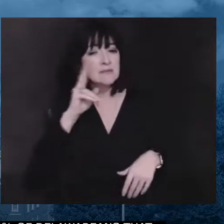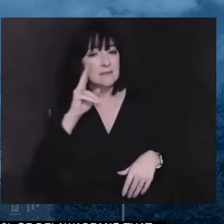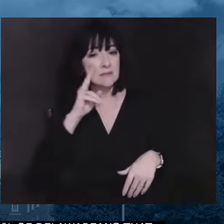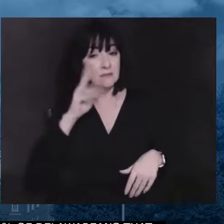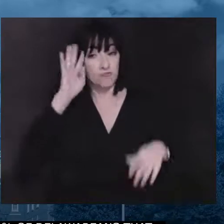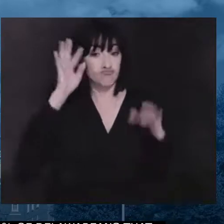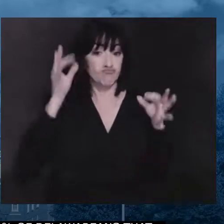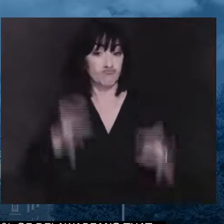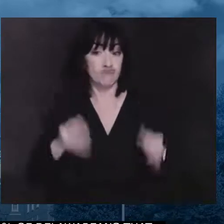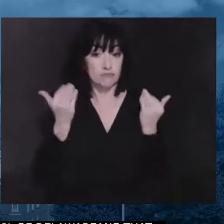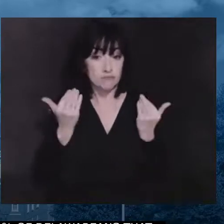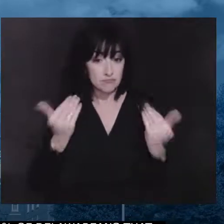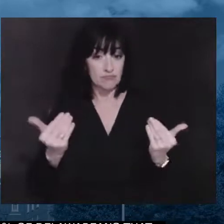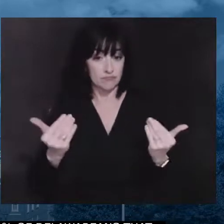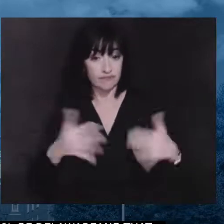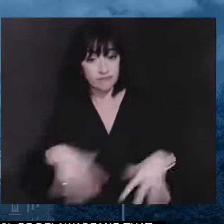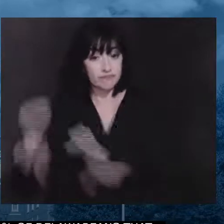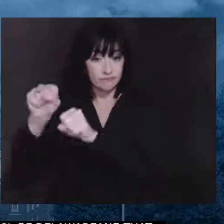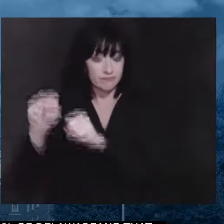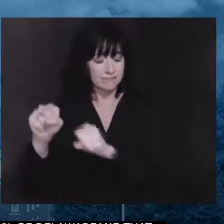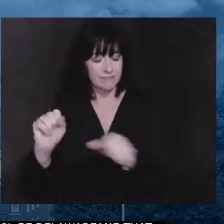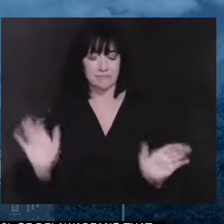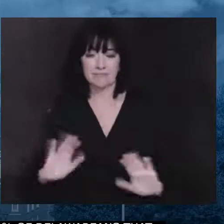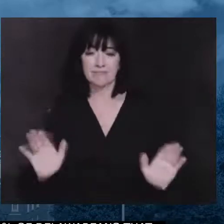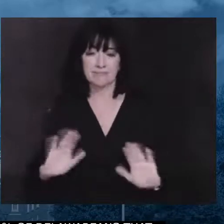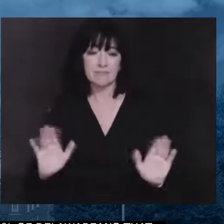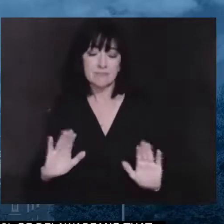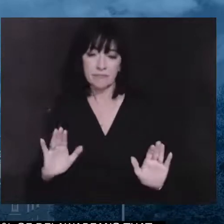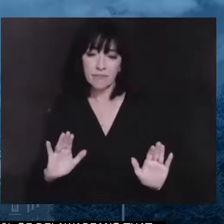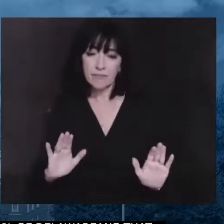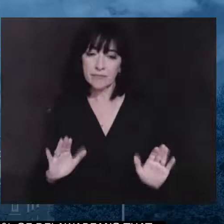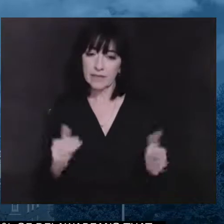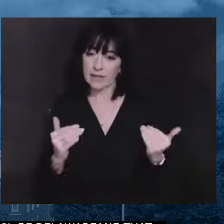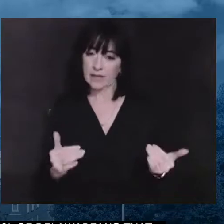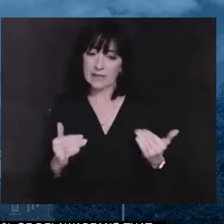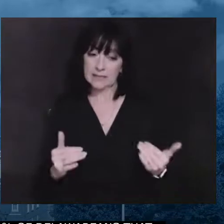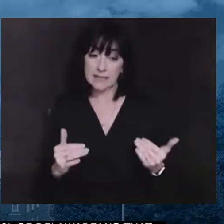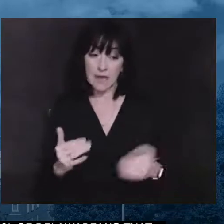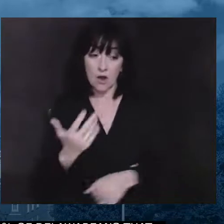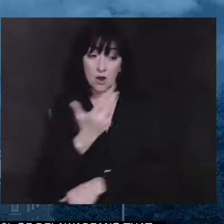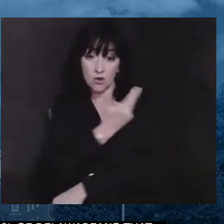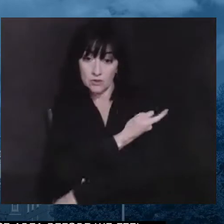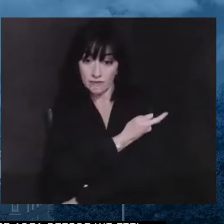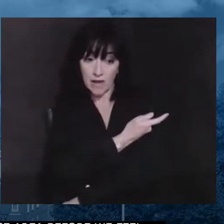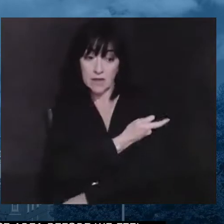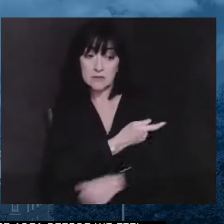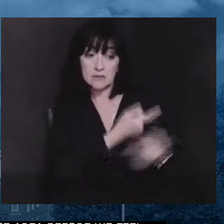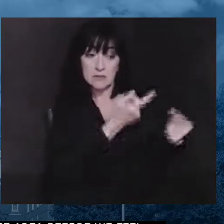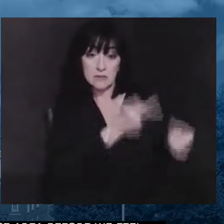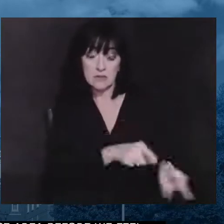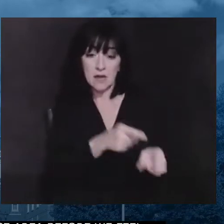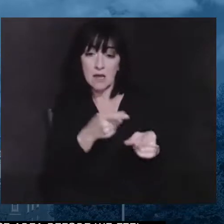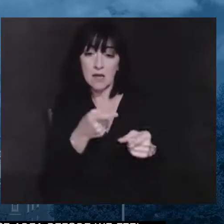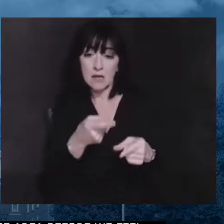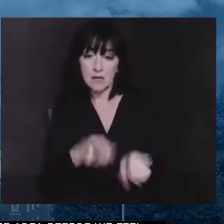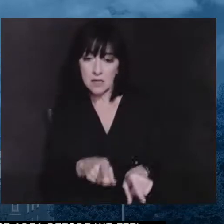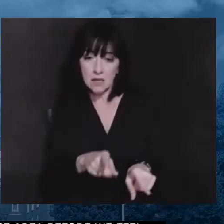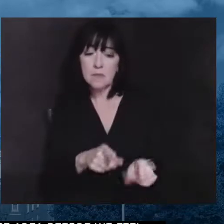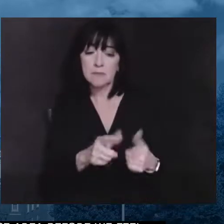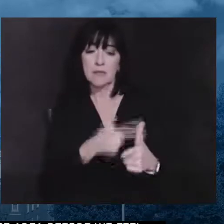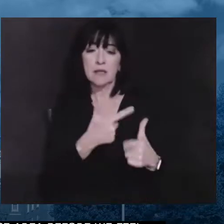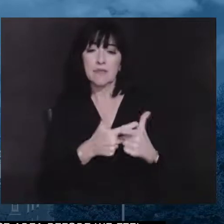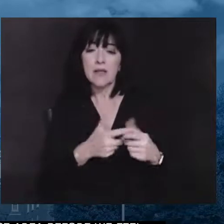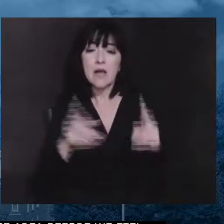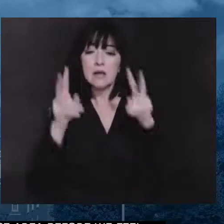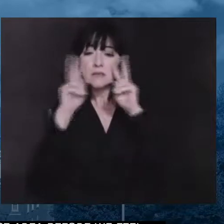I want to point out that, as vaccine gets administered, we're going to be presenting vaccine-related metrics up